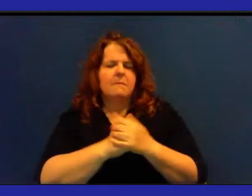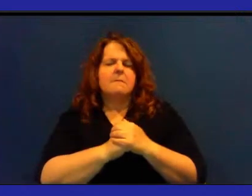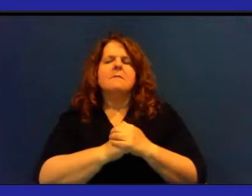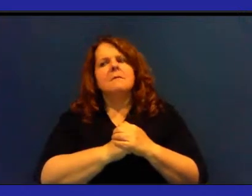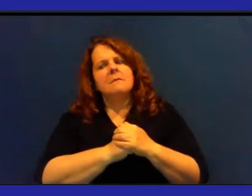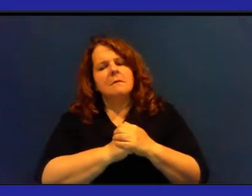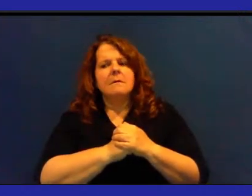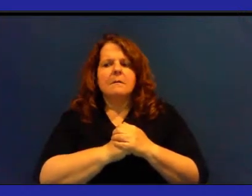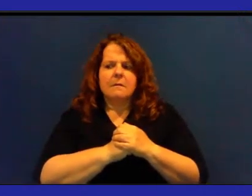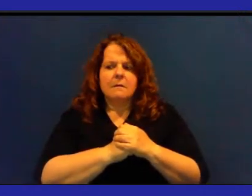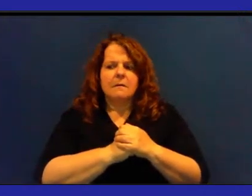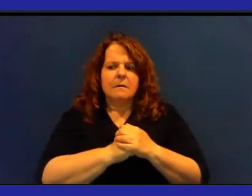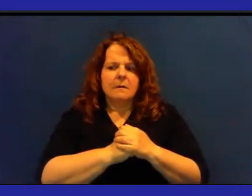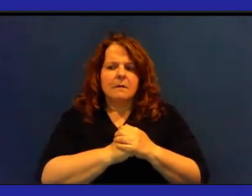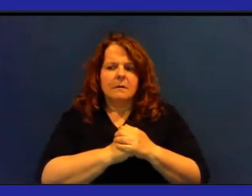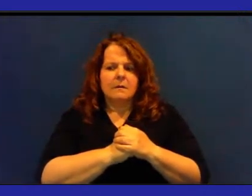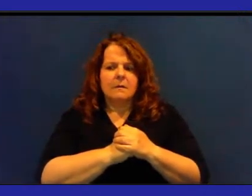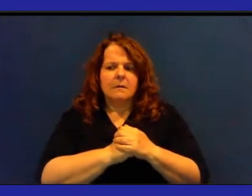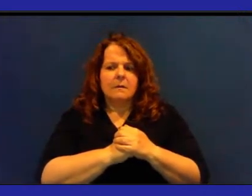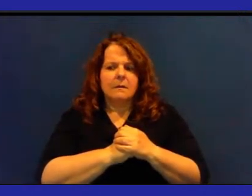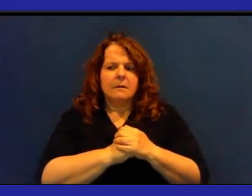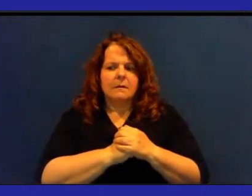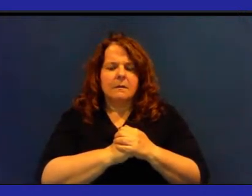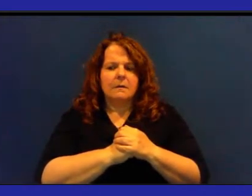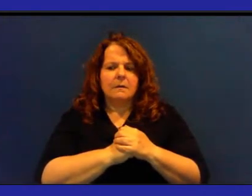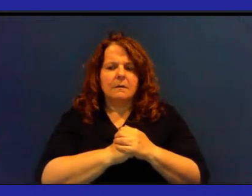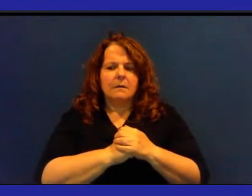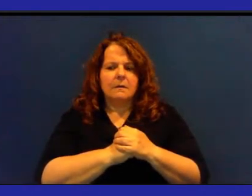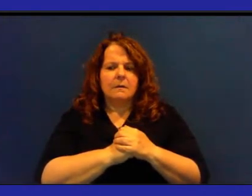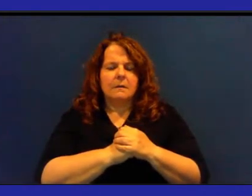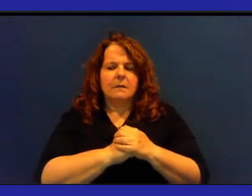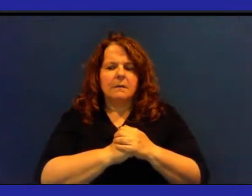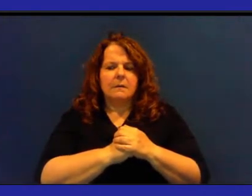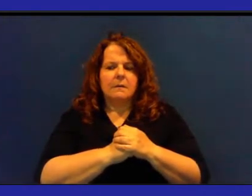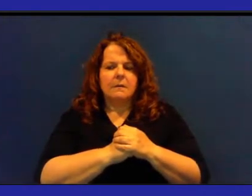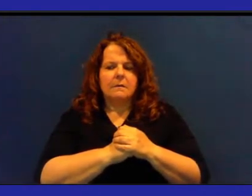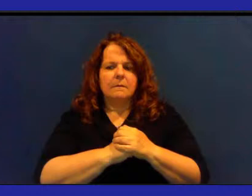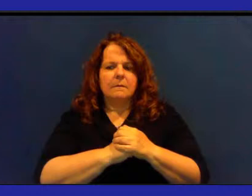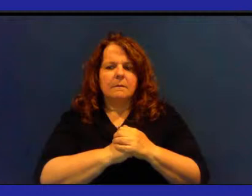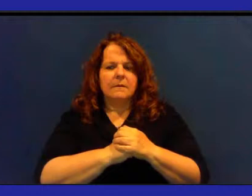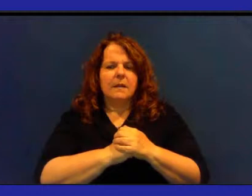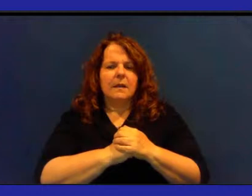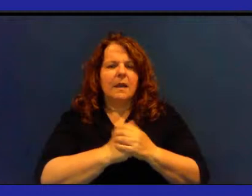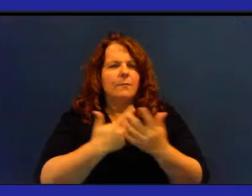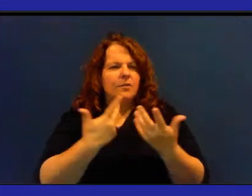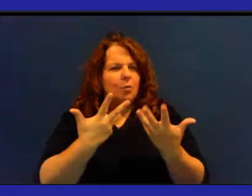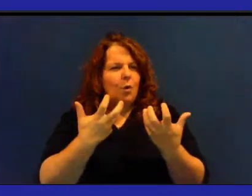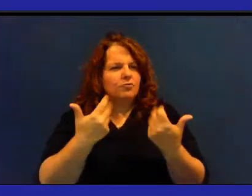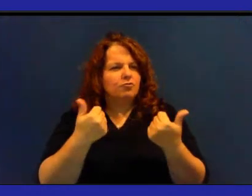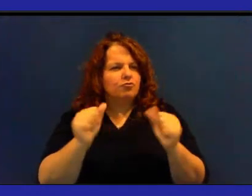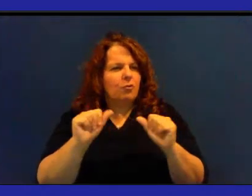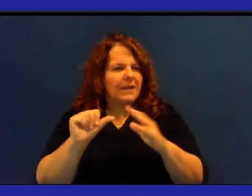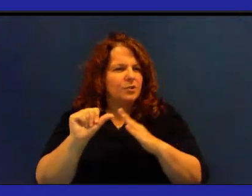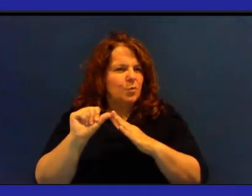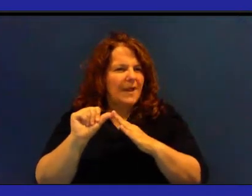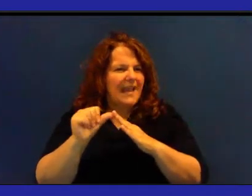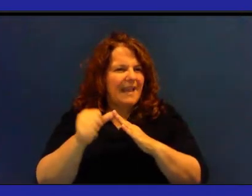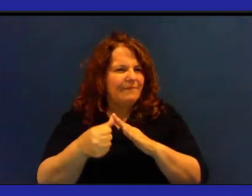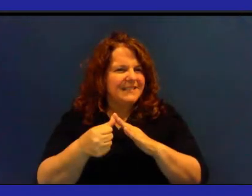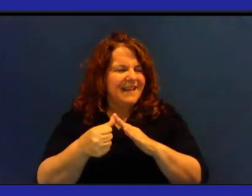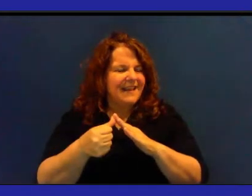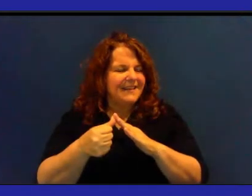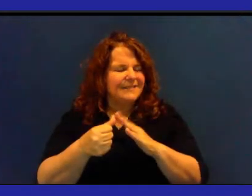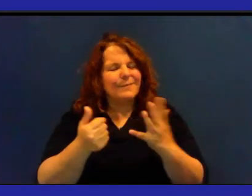that's our eye care work that we do and try to emphasize, because it seems a